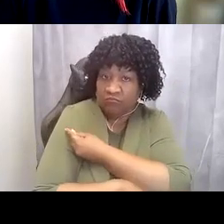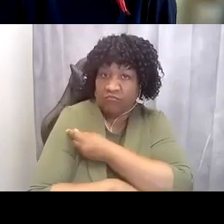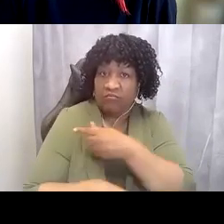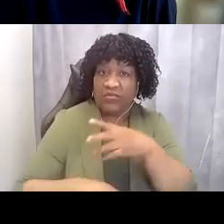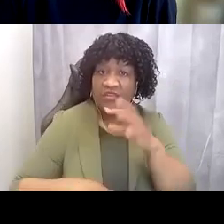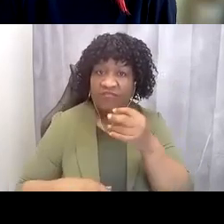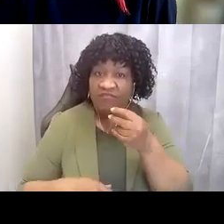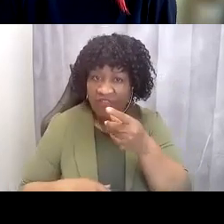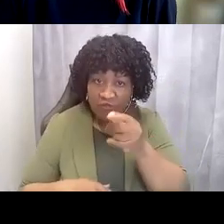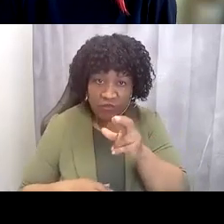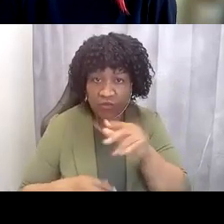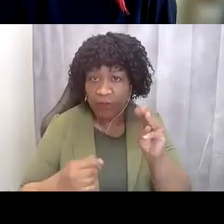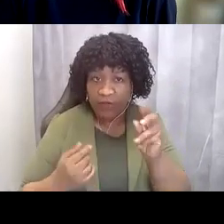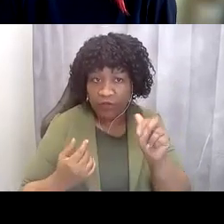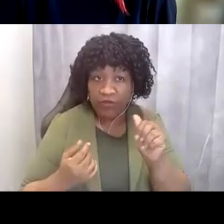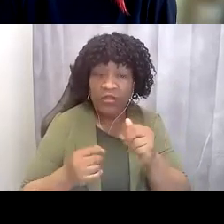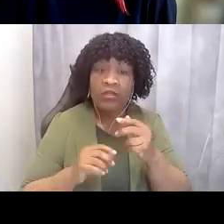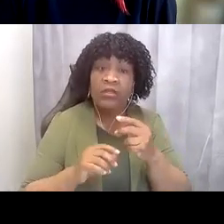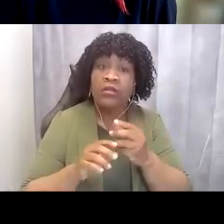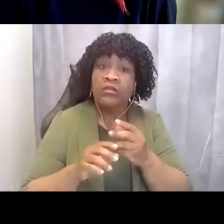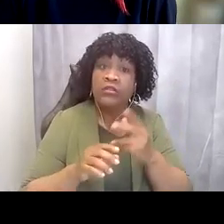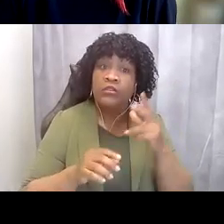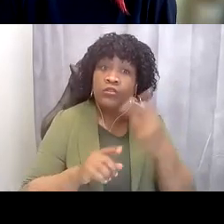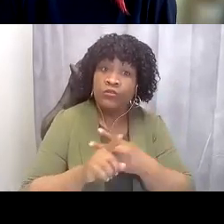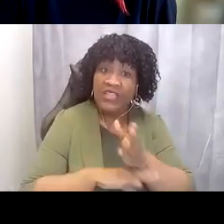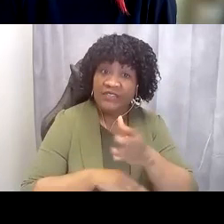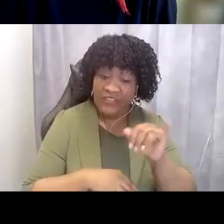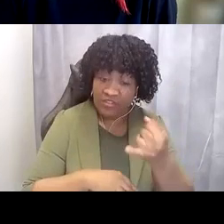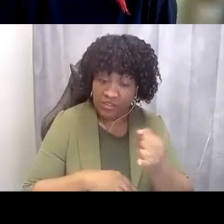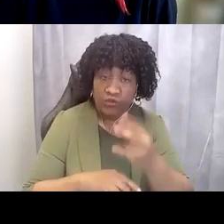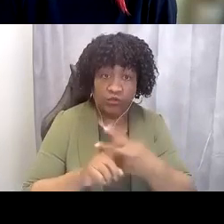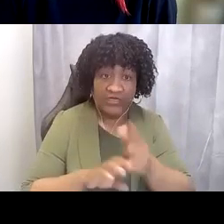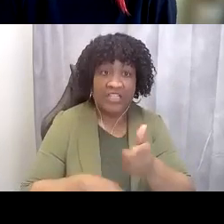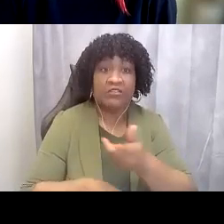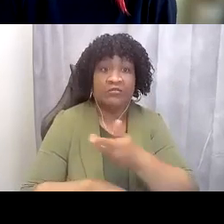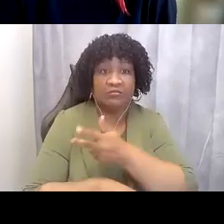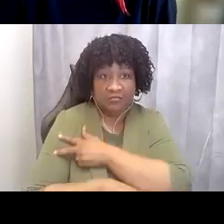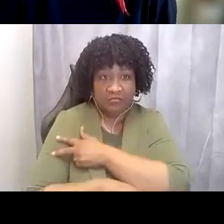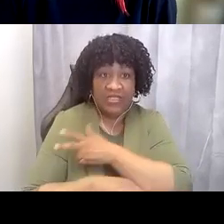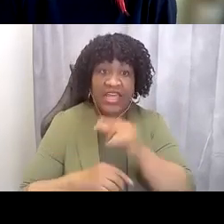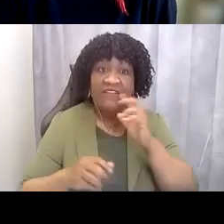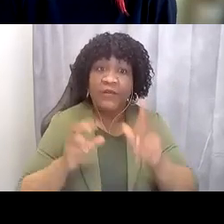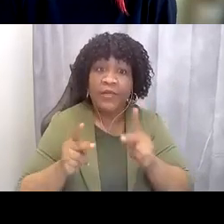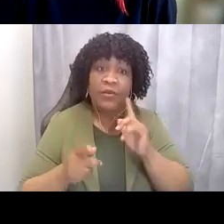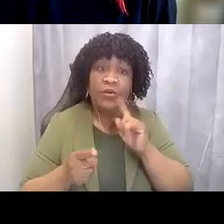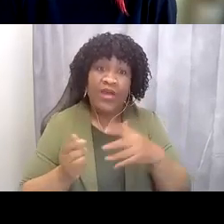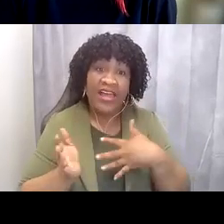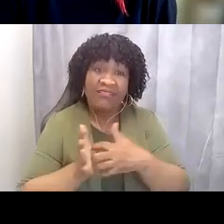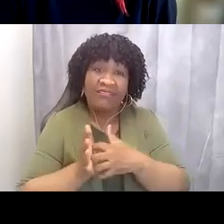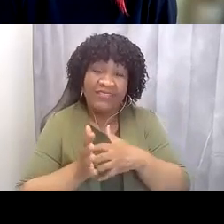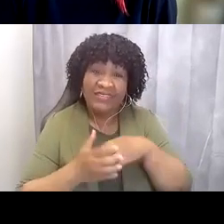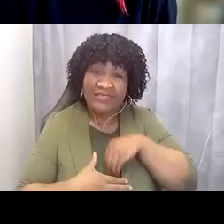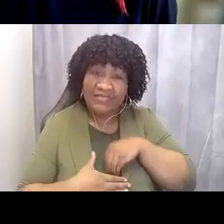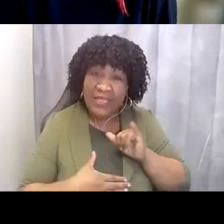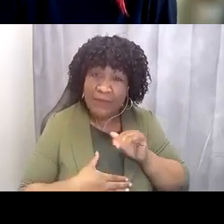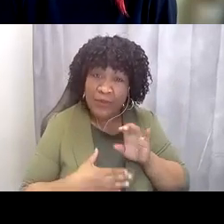Moderna or Pfizer, 2 months after Johnson & Johnson. And for folks who are immunocompromised, again, a